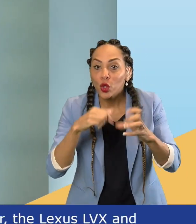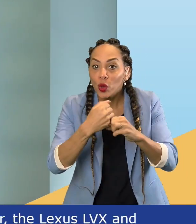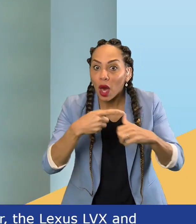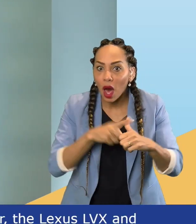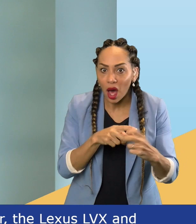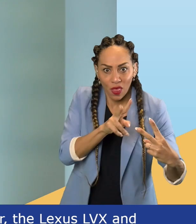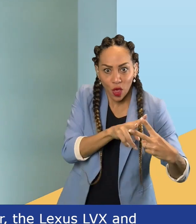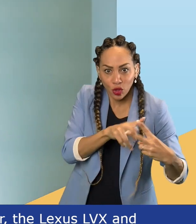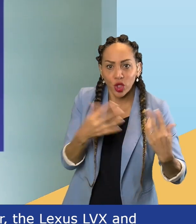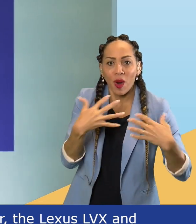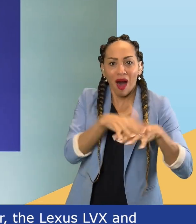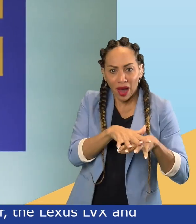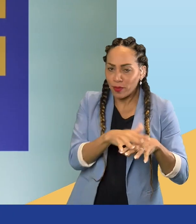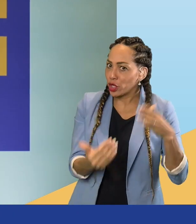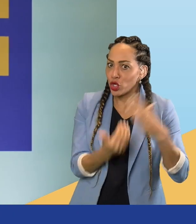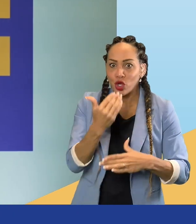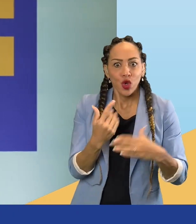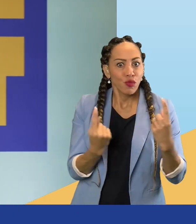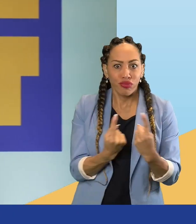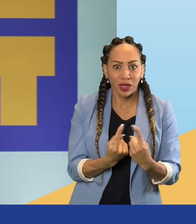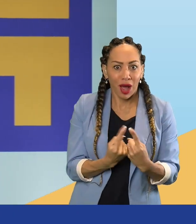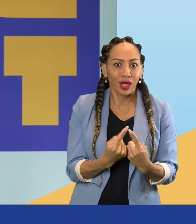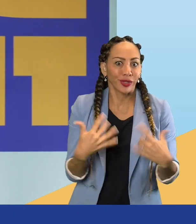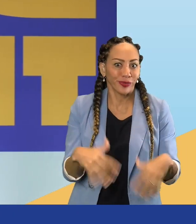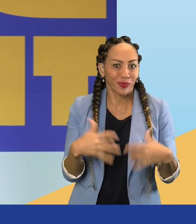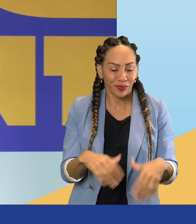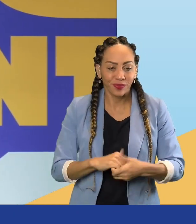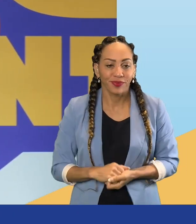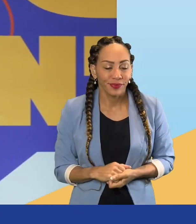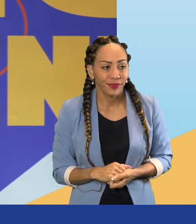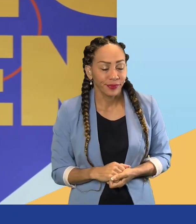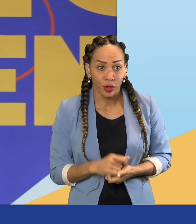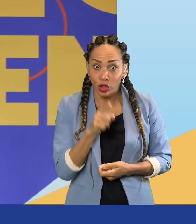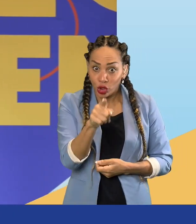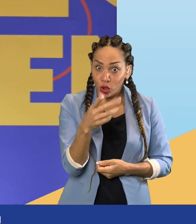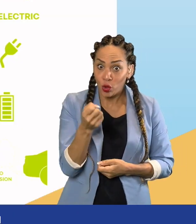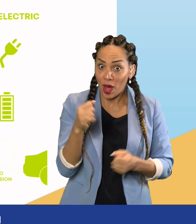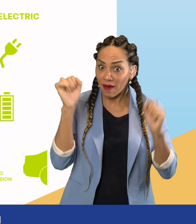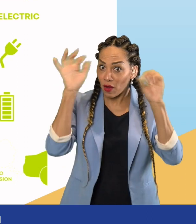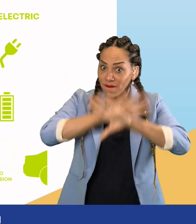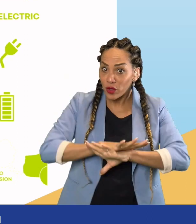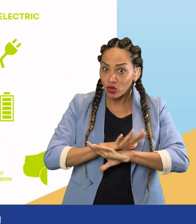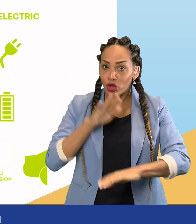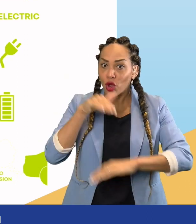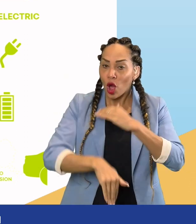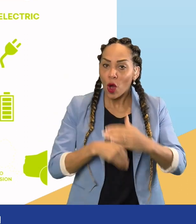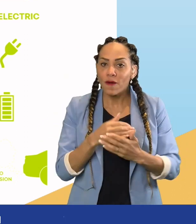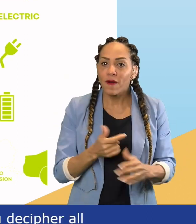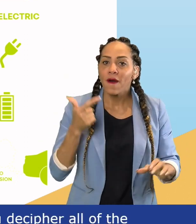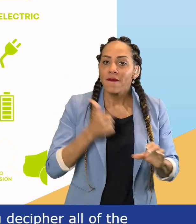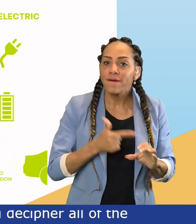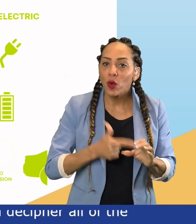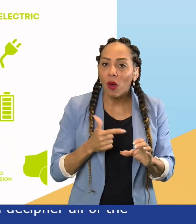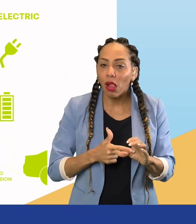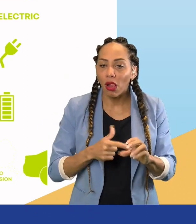We can also help you decipher all of the confusion around fuel types. And there's 4 key fuel types to have a think